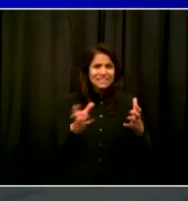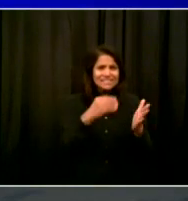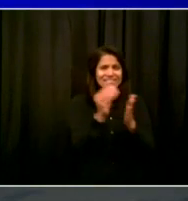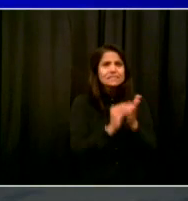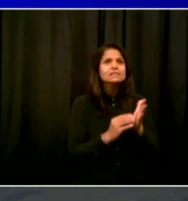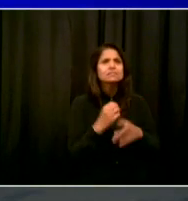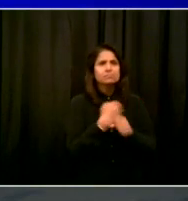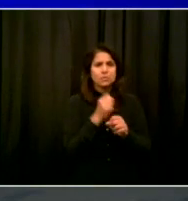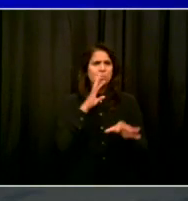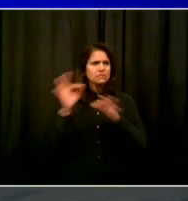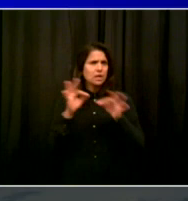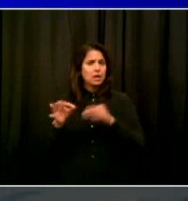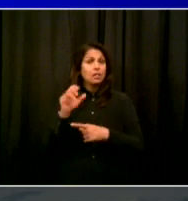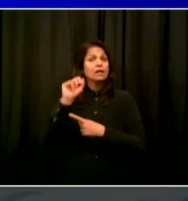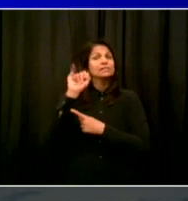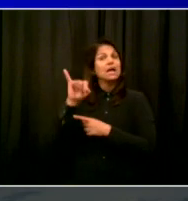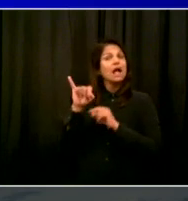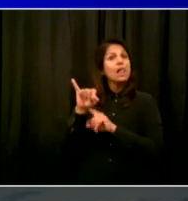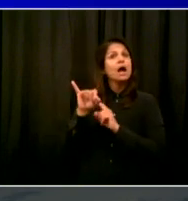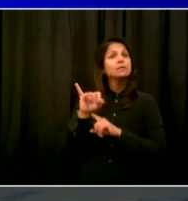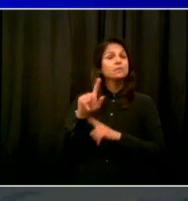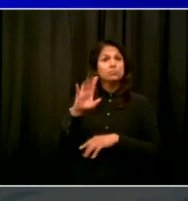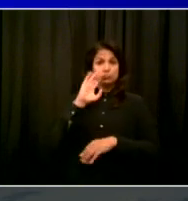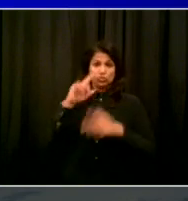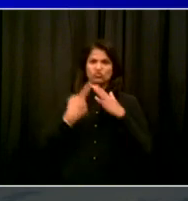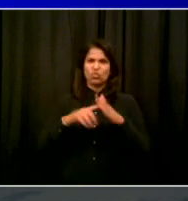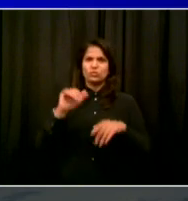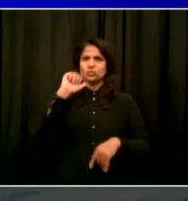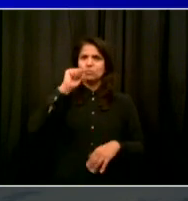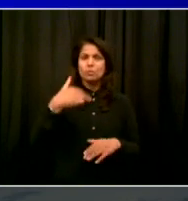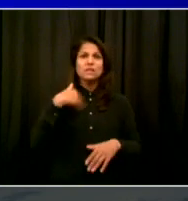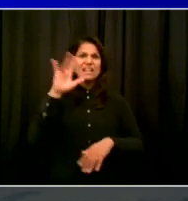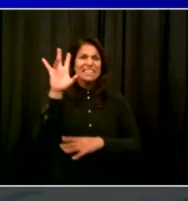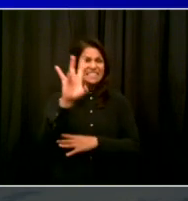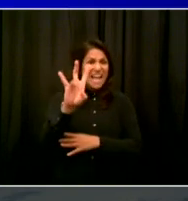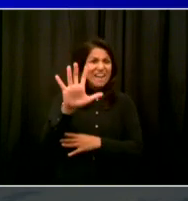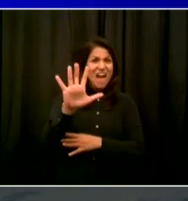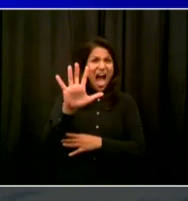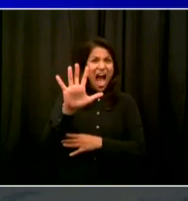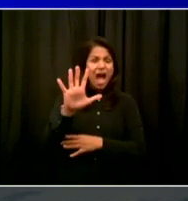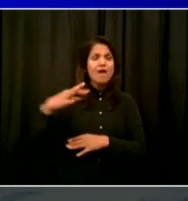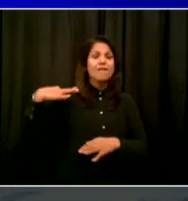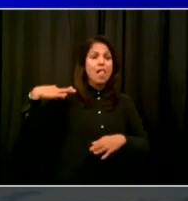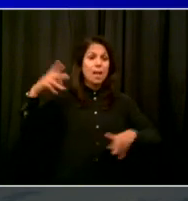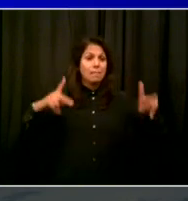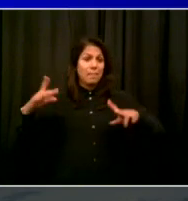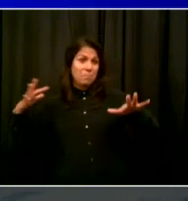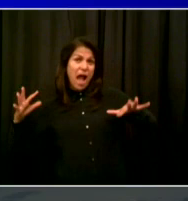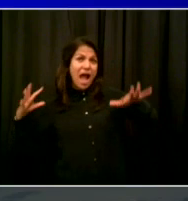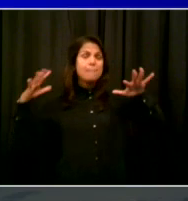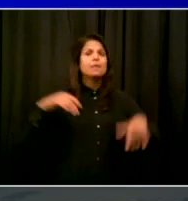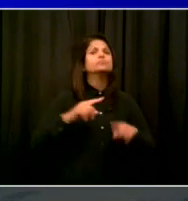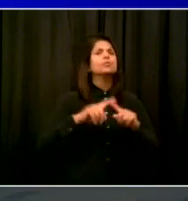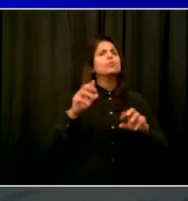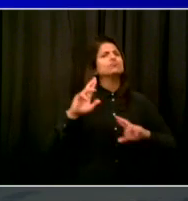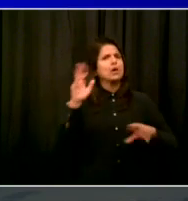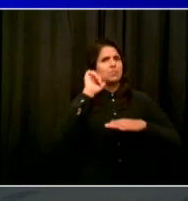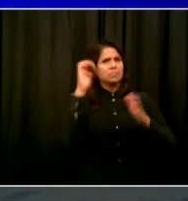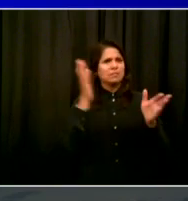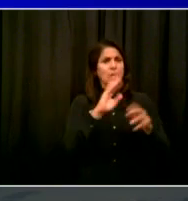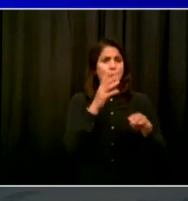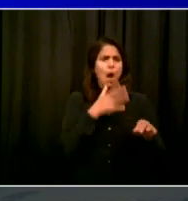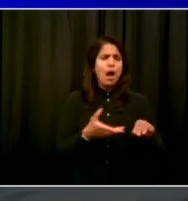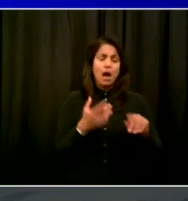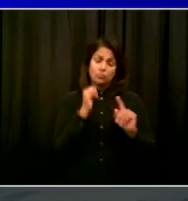Bricktown Center at Charleston, and they'll be at Forest Plaza. We want to make it as easy as possible for you to get tested. Again, come to any of our sites for a